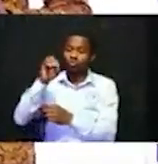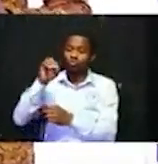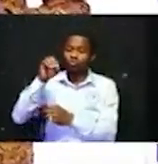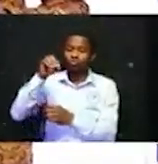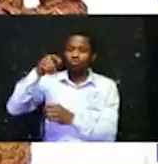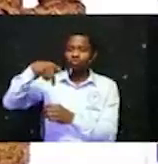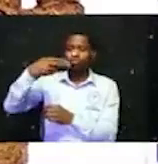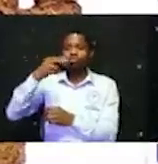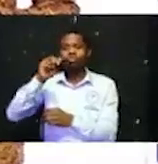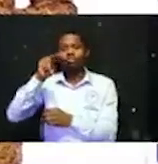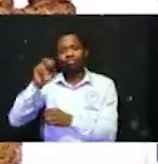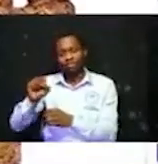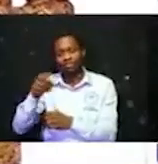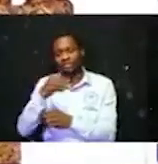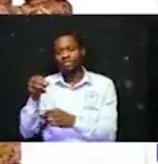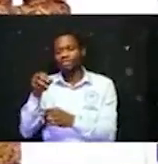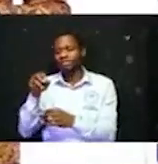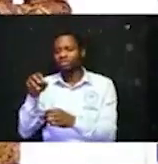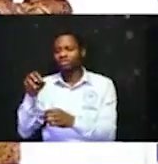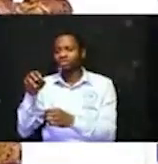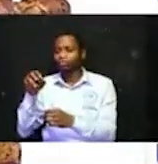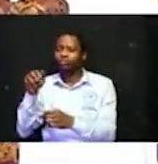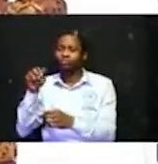polluted by the world.